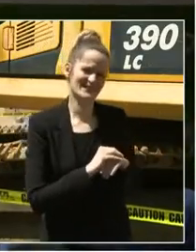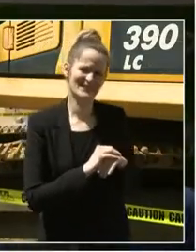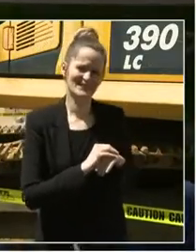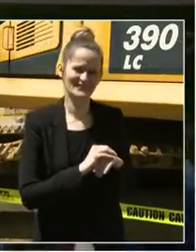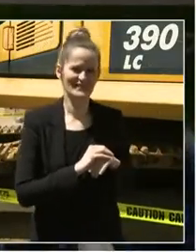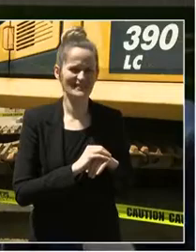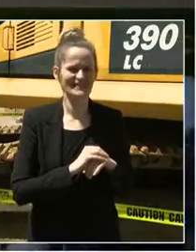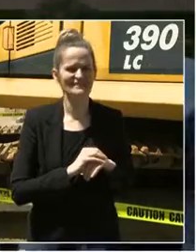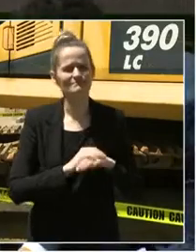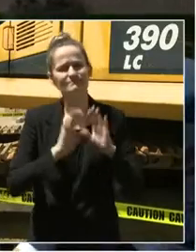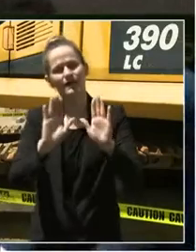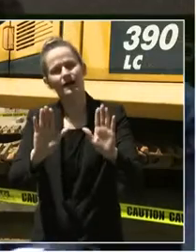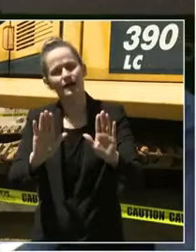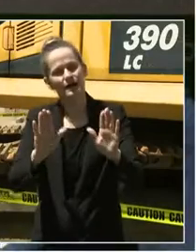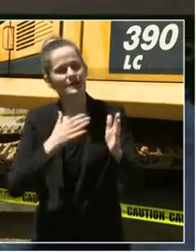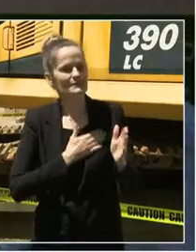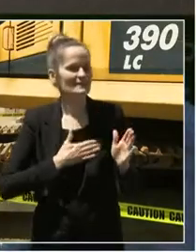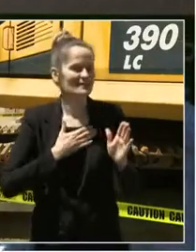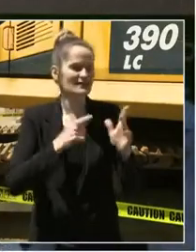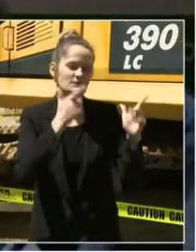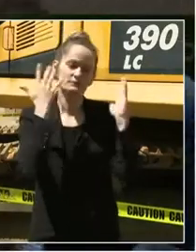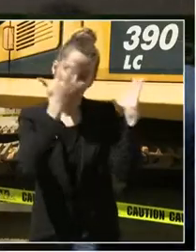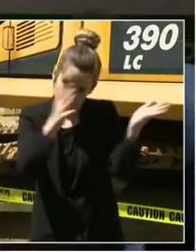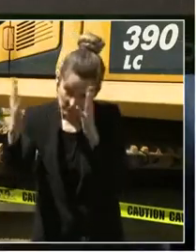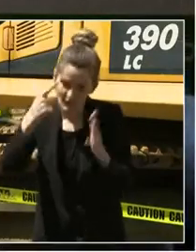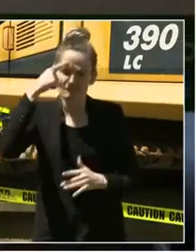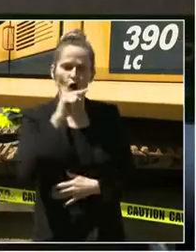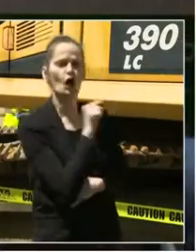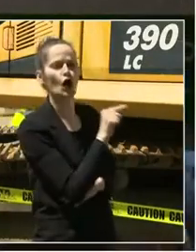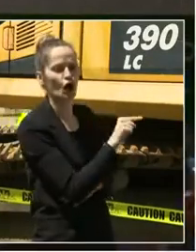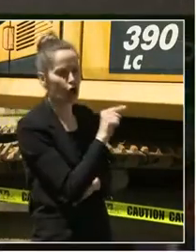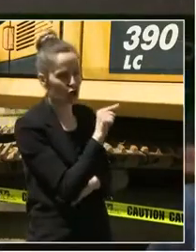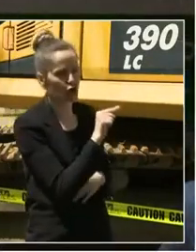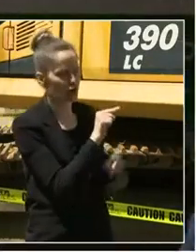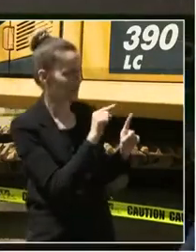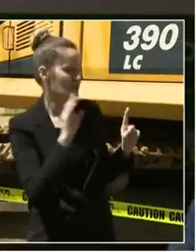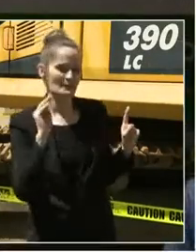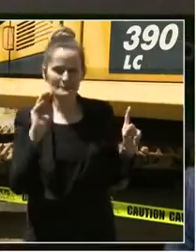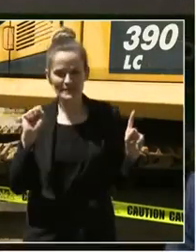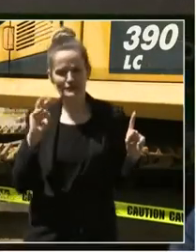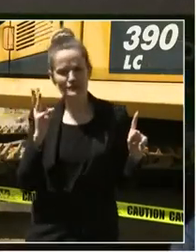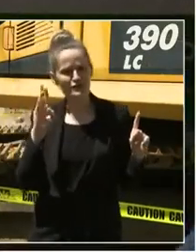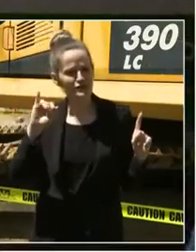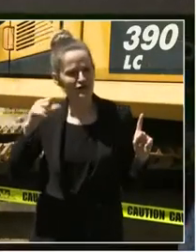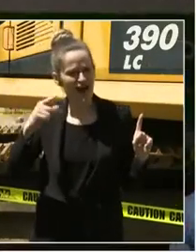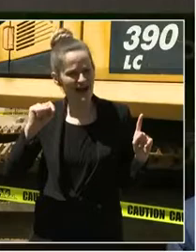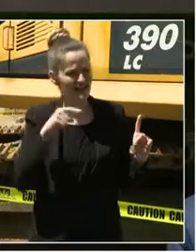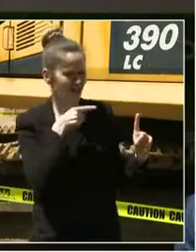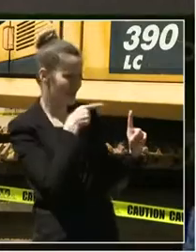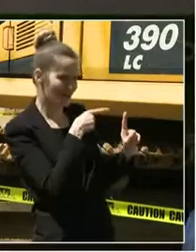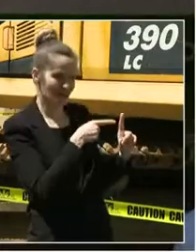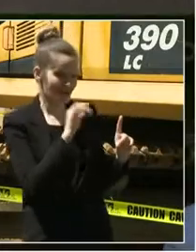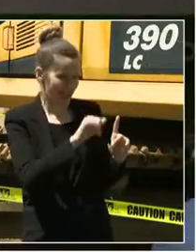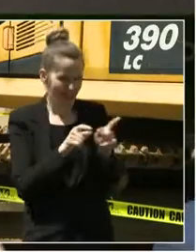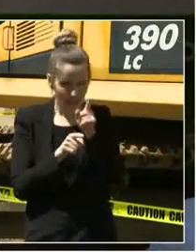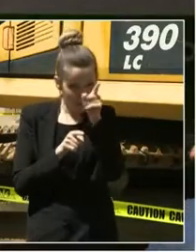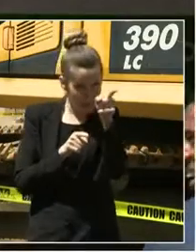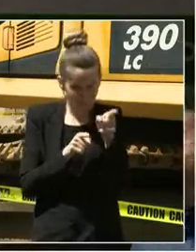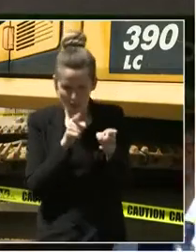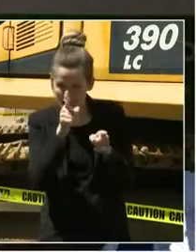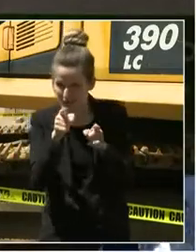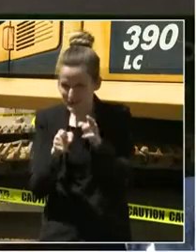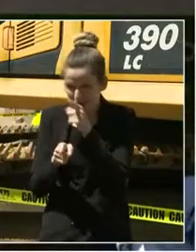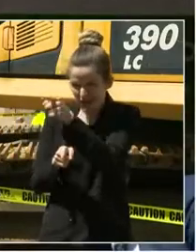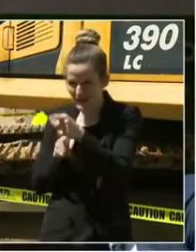Let's give Miss Wright a big round of applause from you and you and you.